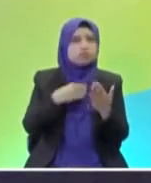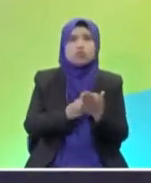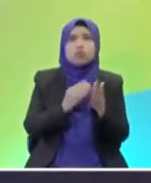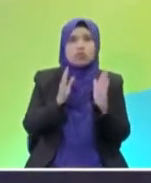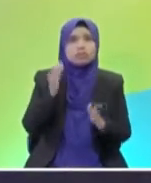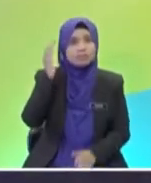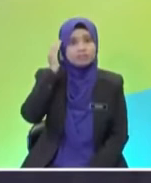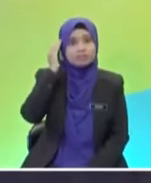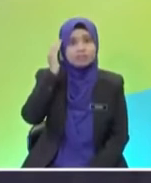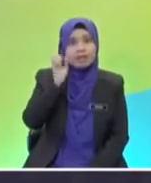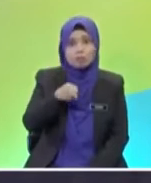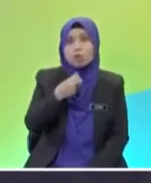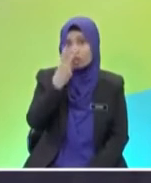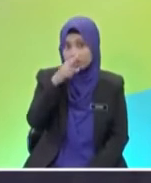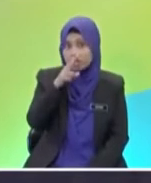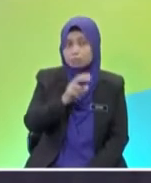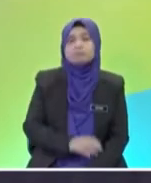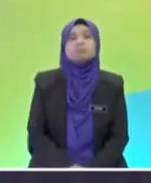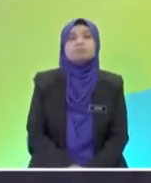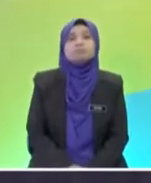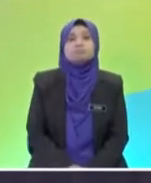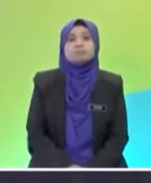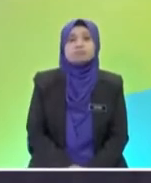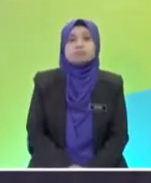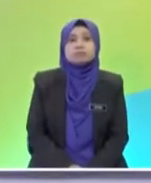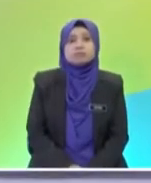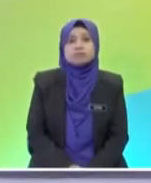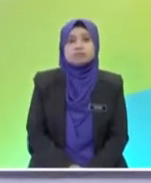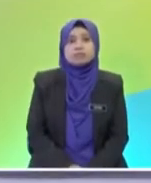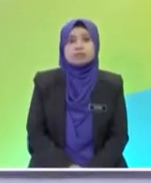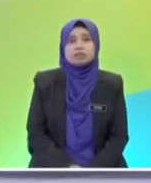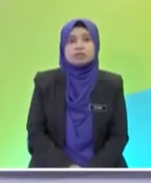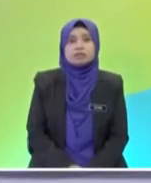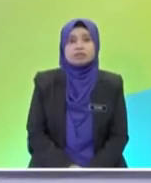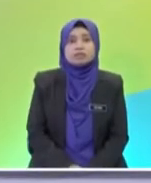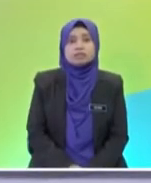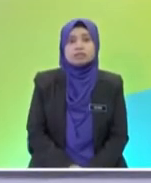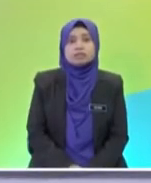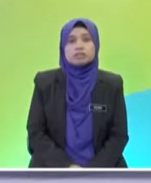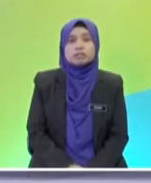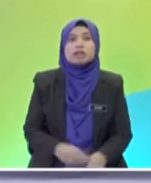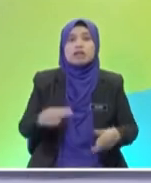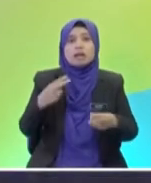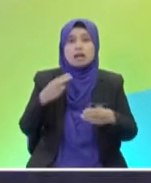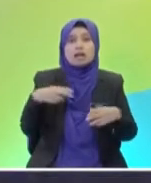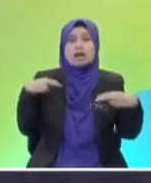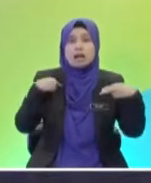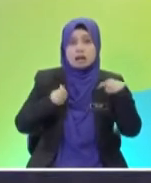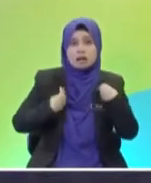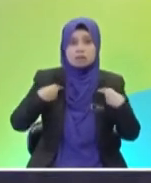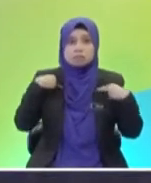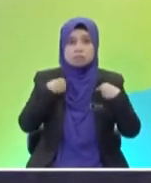can see elephant here. Yes, this one here. Okay, and hornbills. Okay, hornbills. These are the example of animals that facing. We